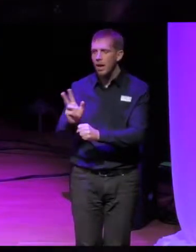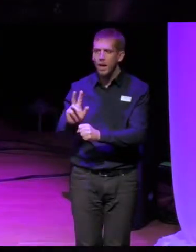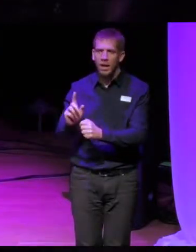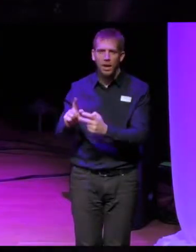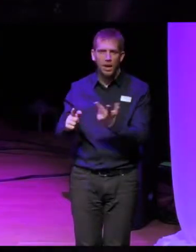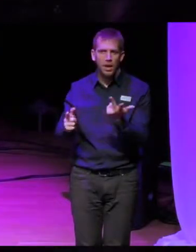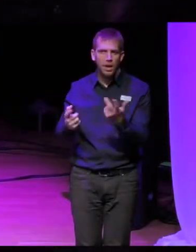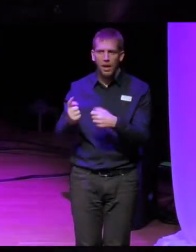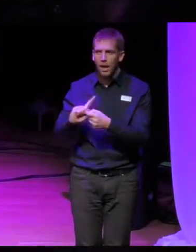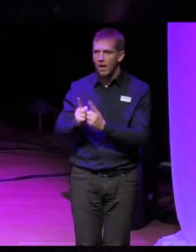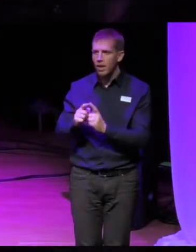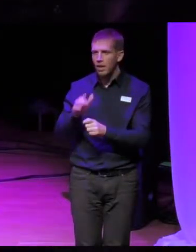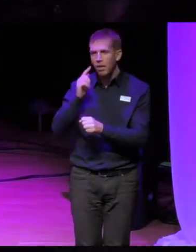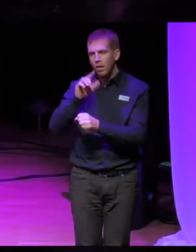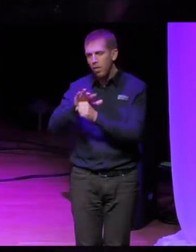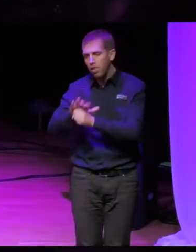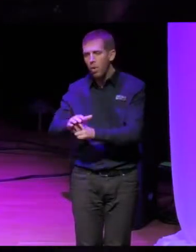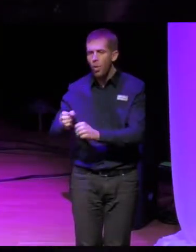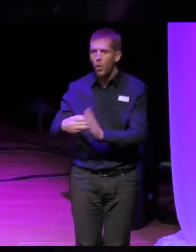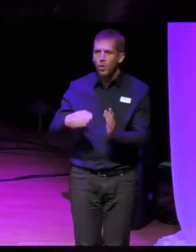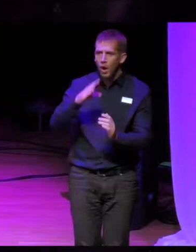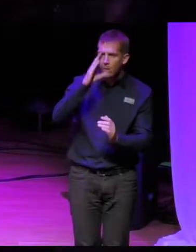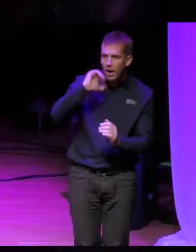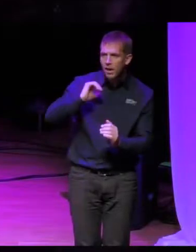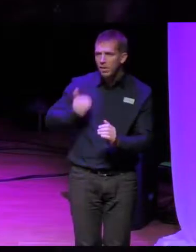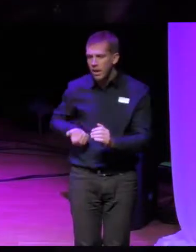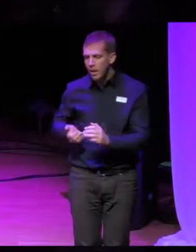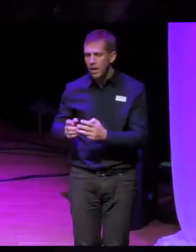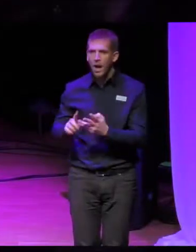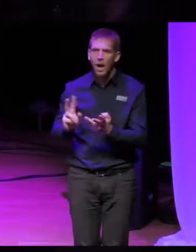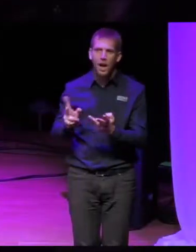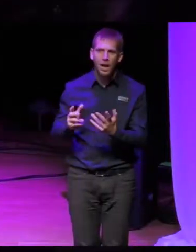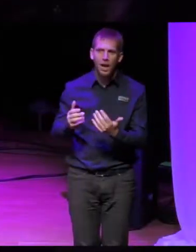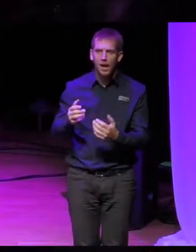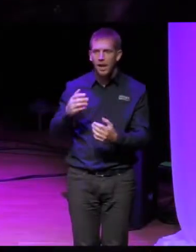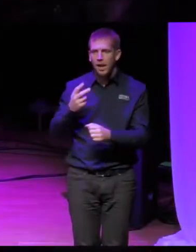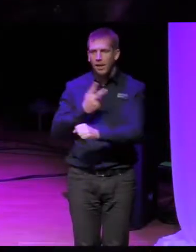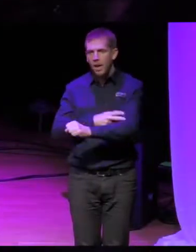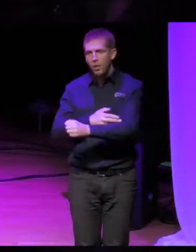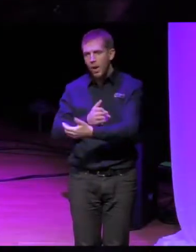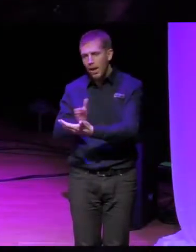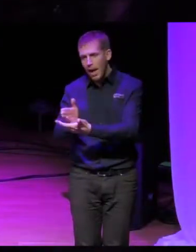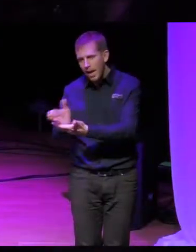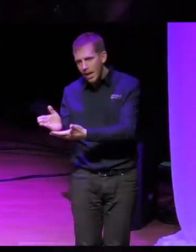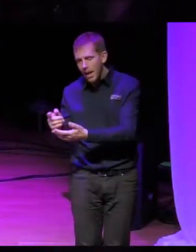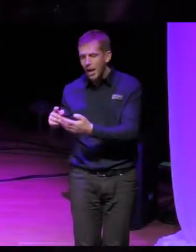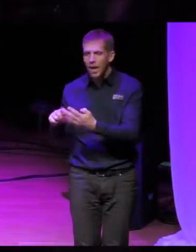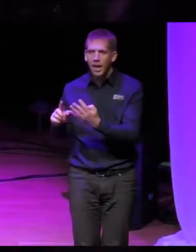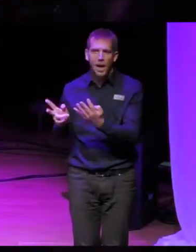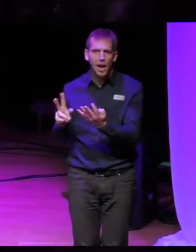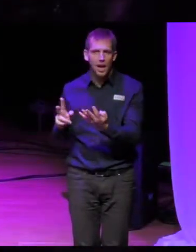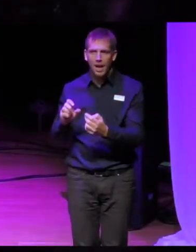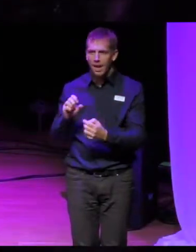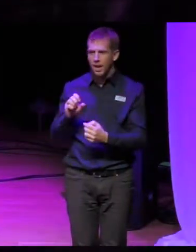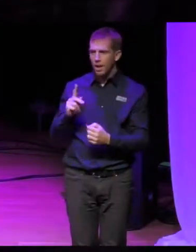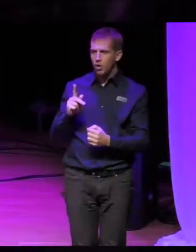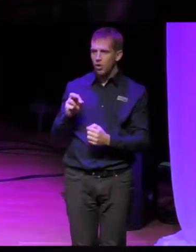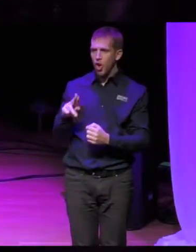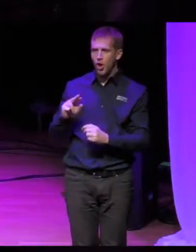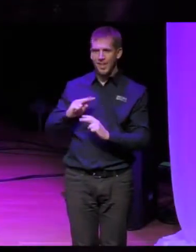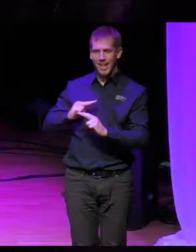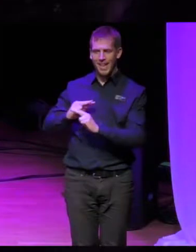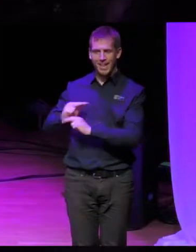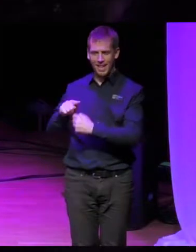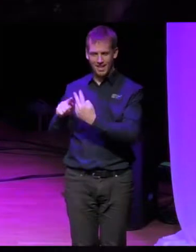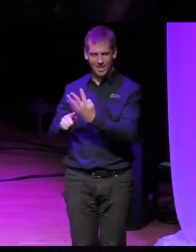could be gender-based discrimination, discrimination on the basis of sexual orientation or gender identity as well. So those are